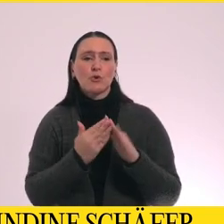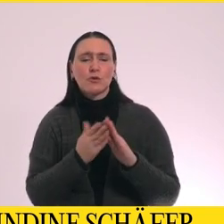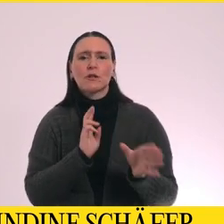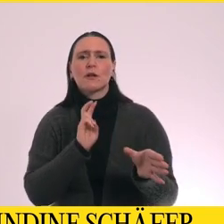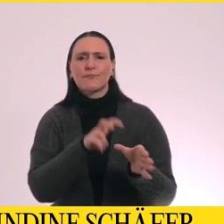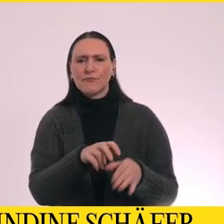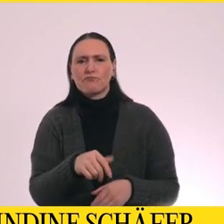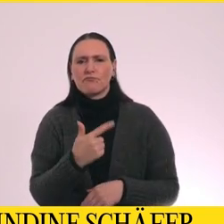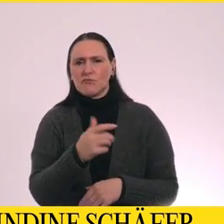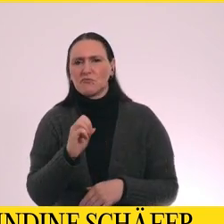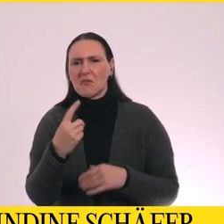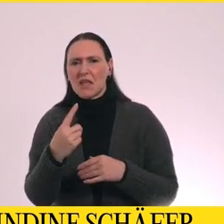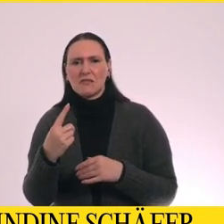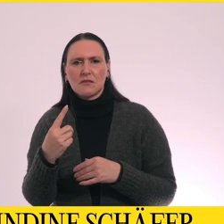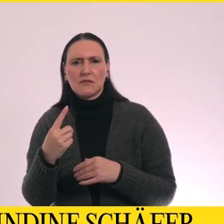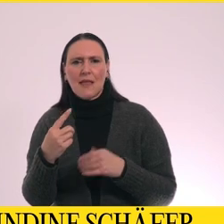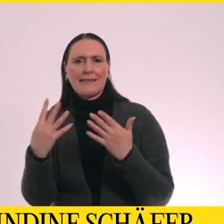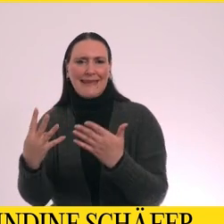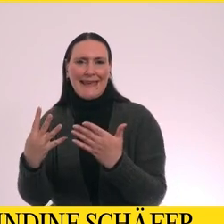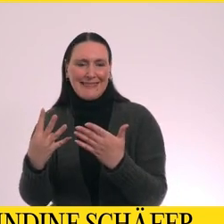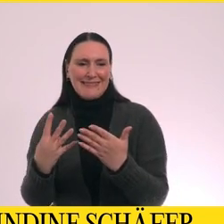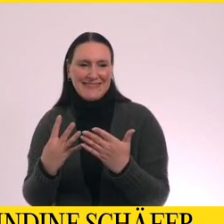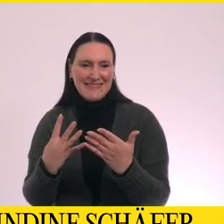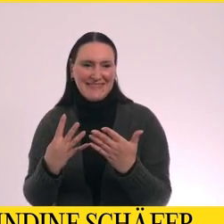guess. Thank you. And